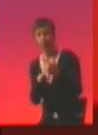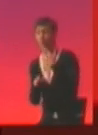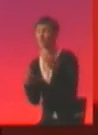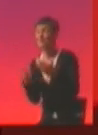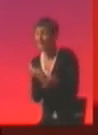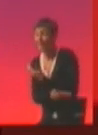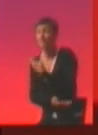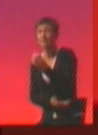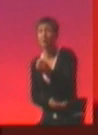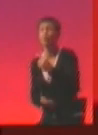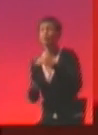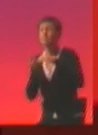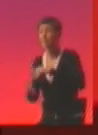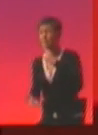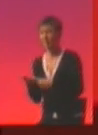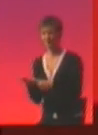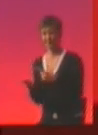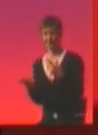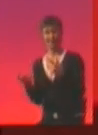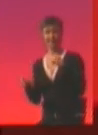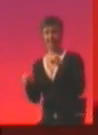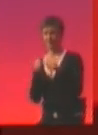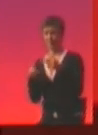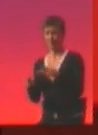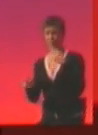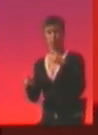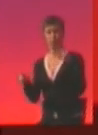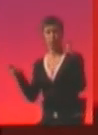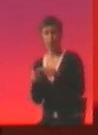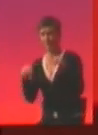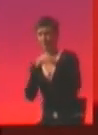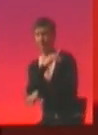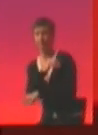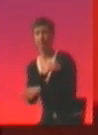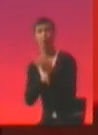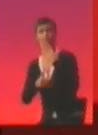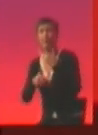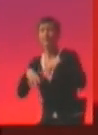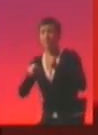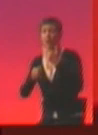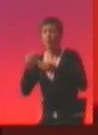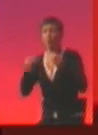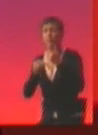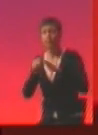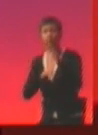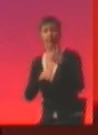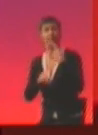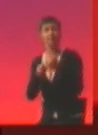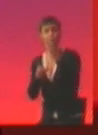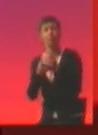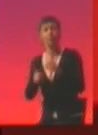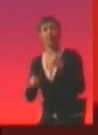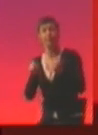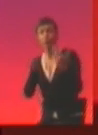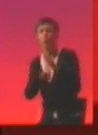million. There's no better way to cut the deficit once the economy's growing than to get people off benefit and back into work. That's why